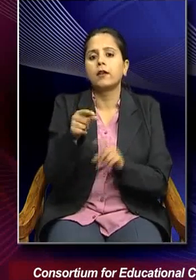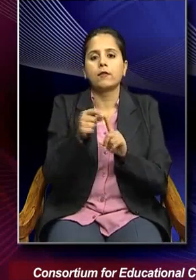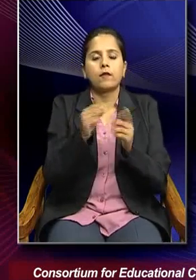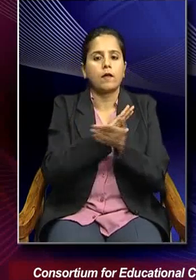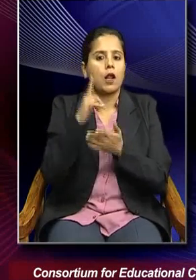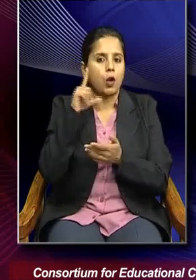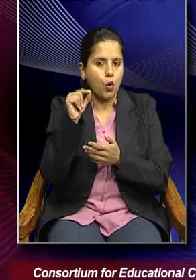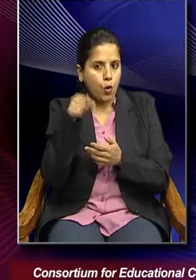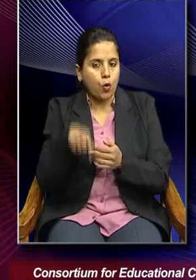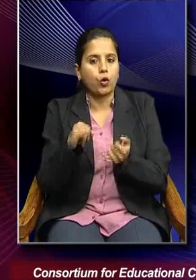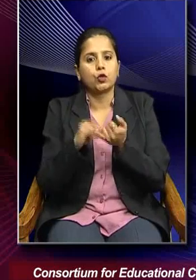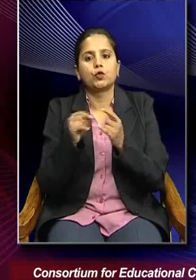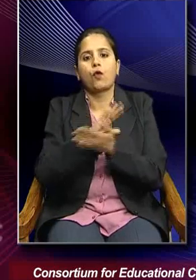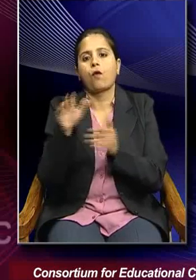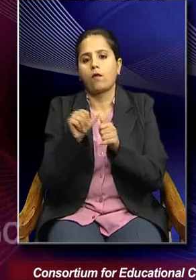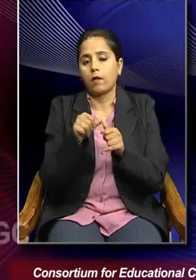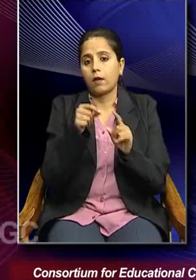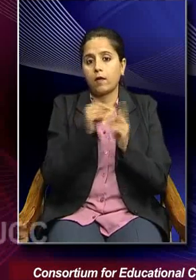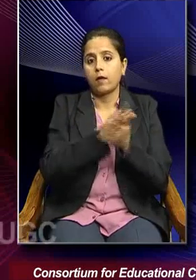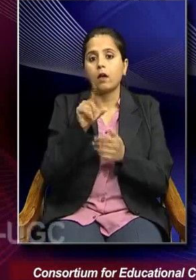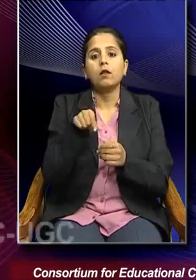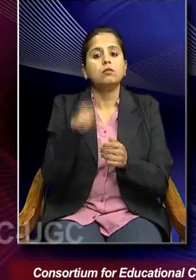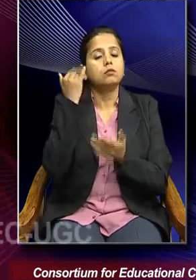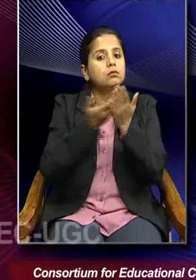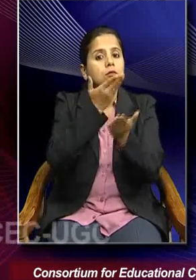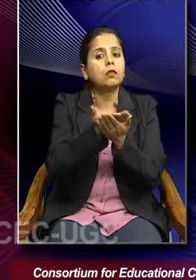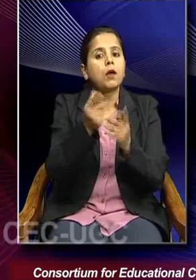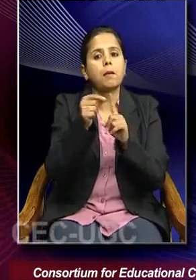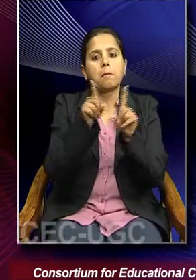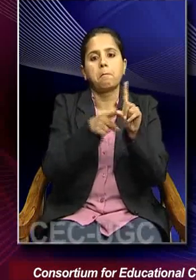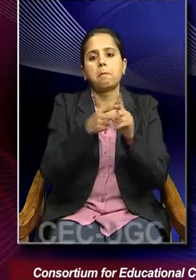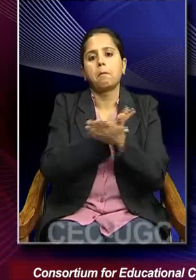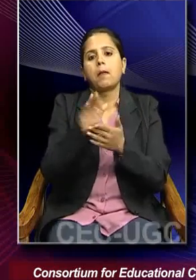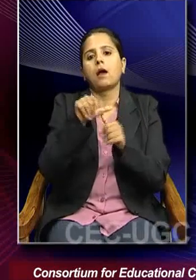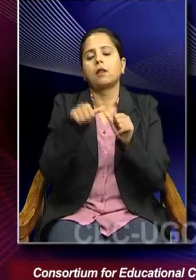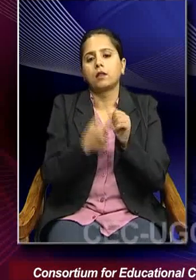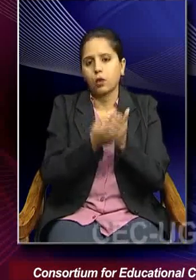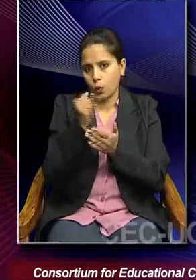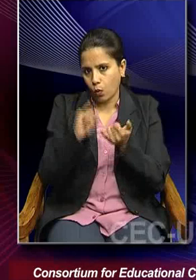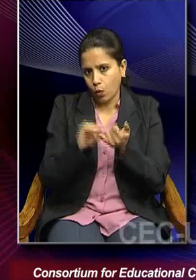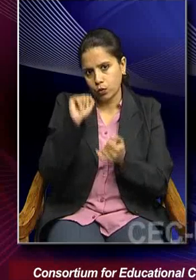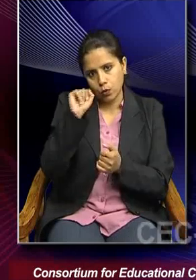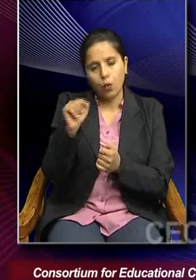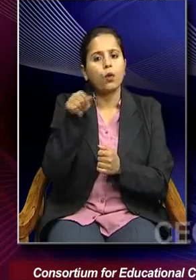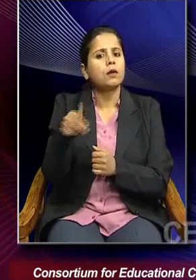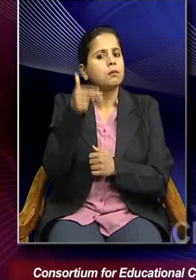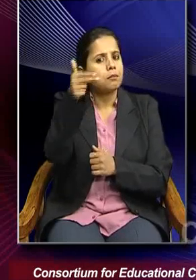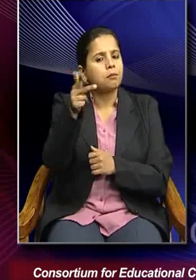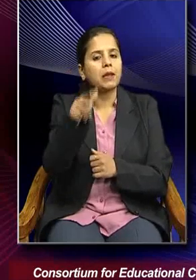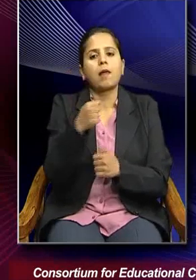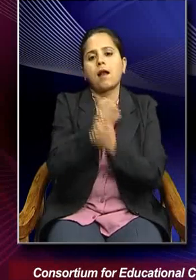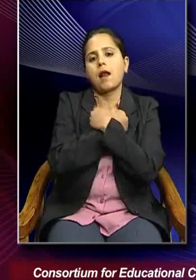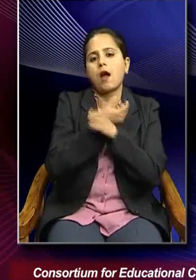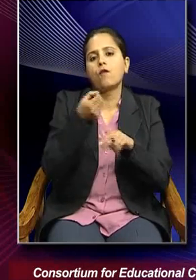sophia, and this term was proposed by Pythagoras, who termed it as the love